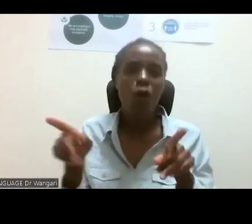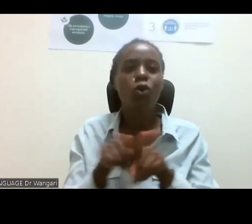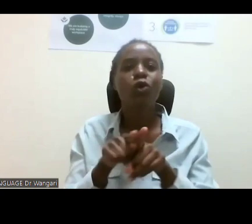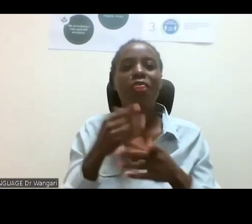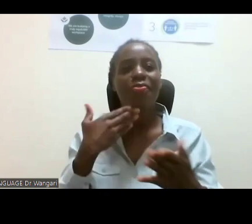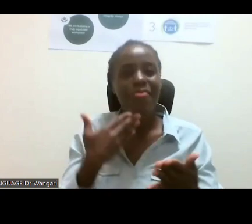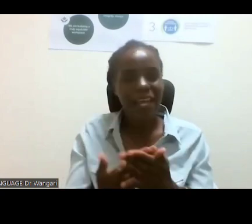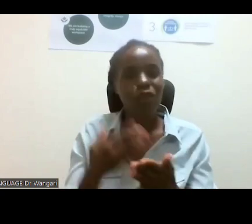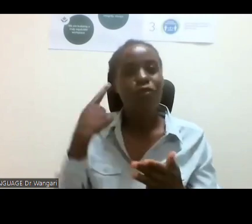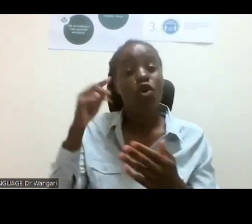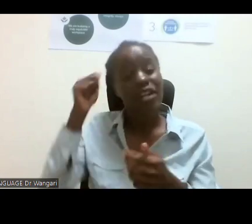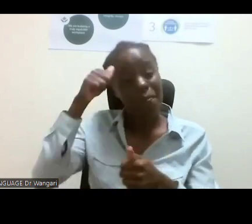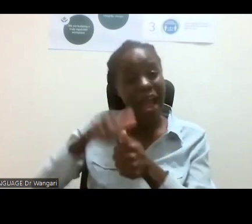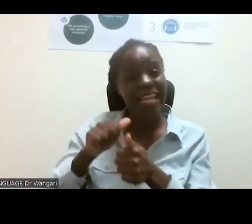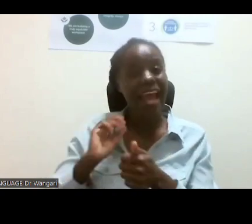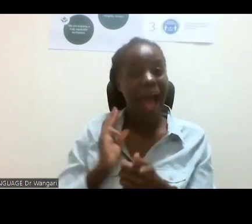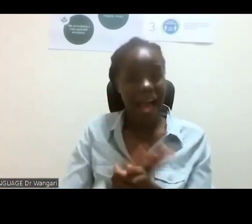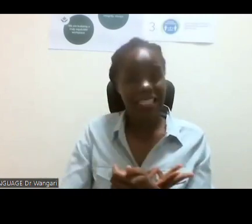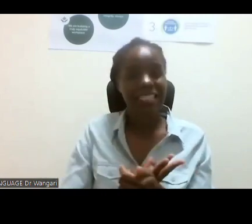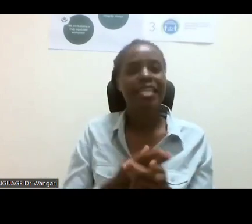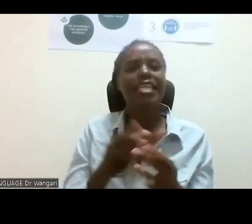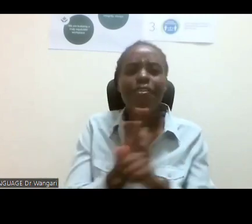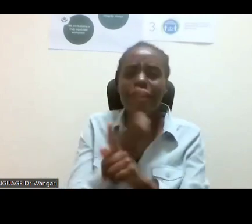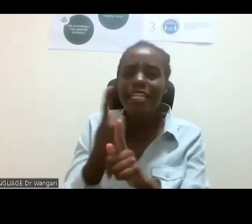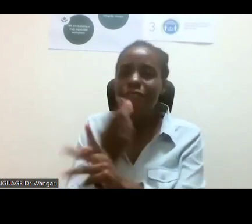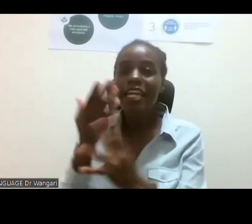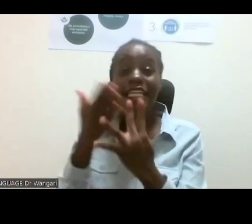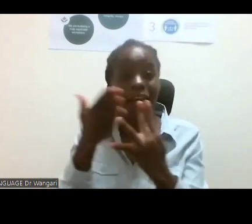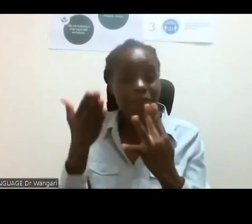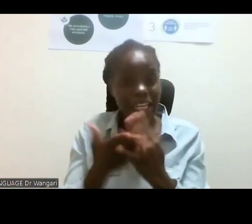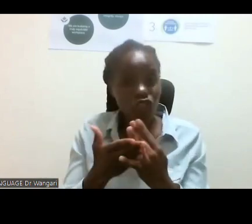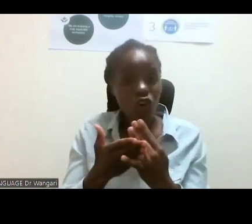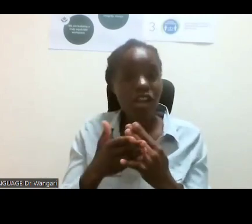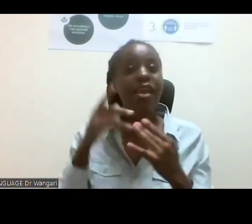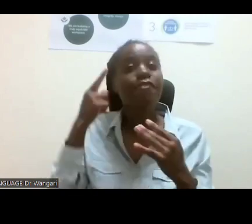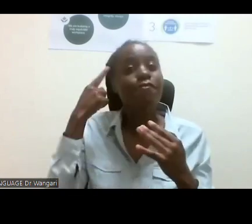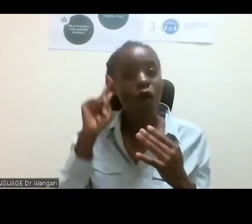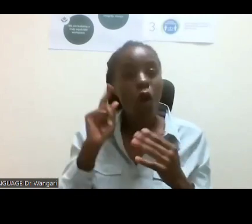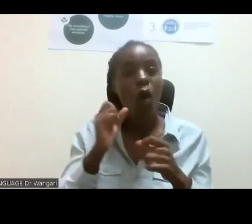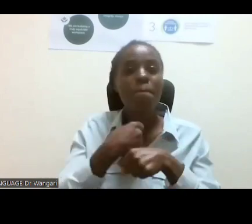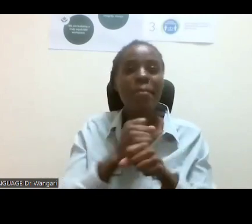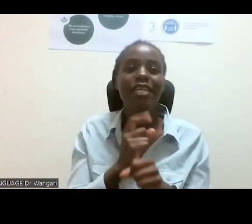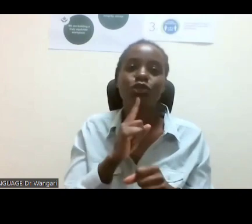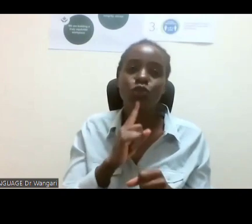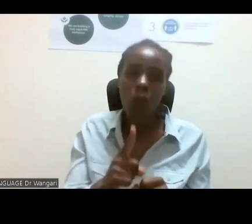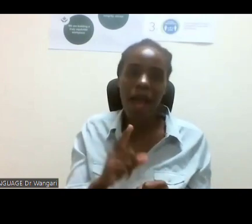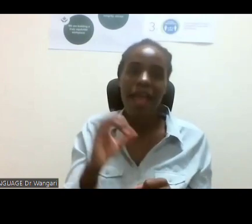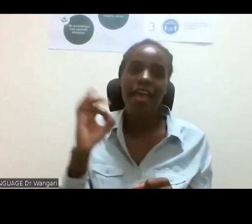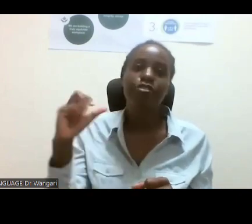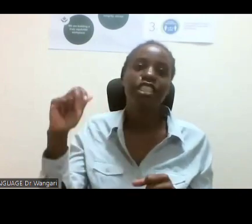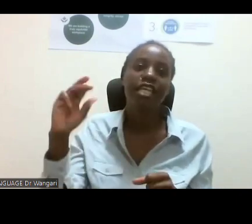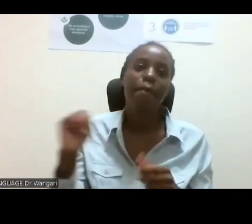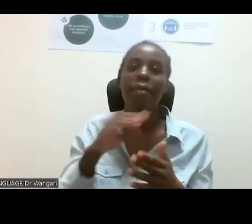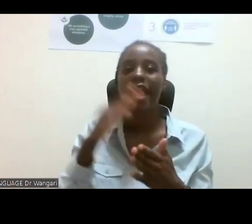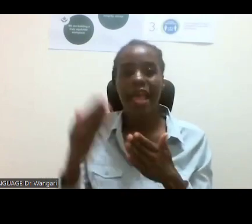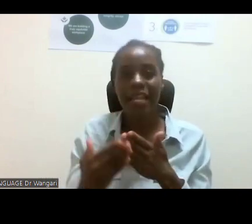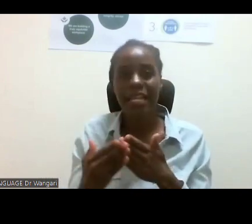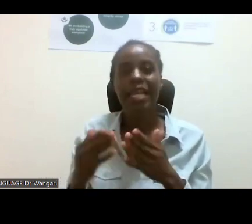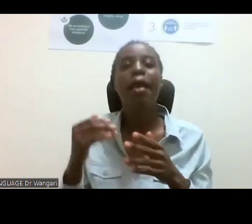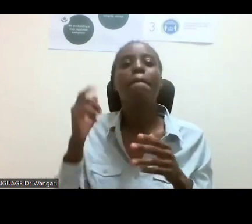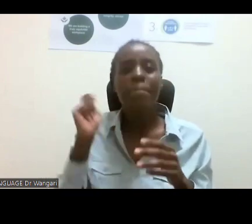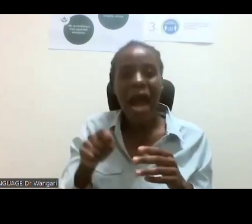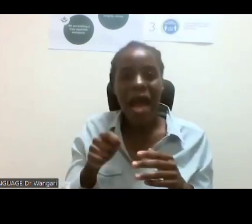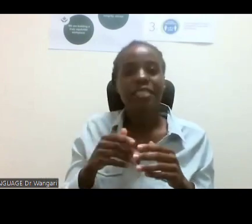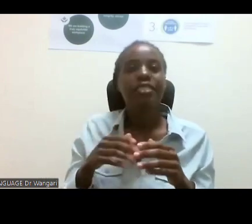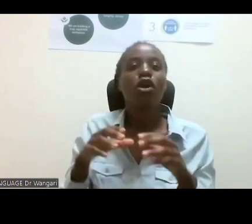in terms of the kinds of interventions we undertake, that they're surely youth-led, community-led, as well as